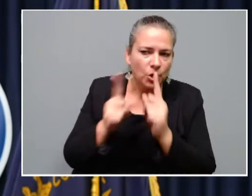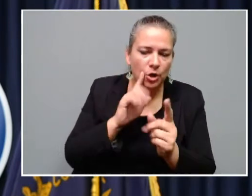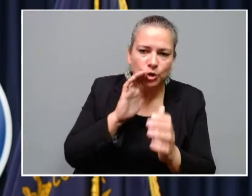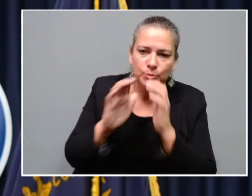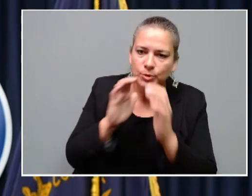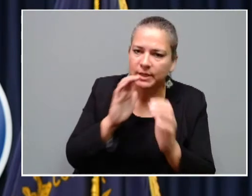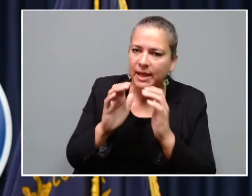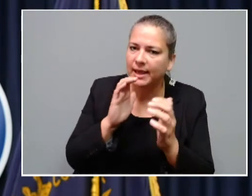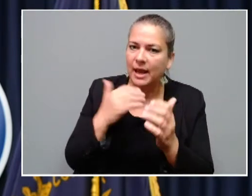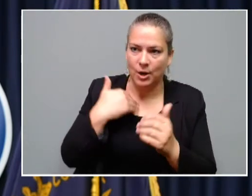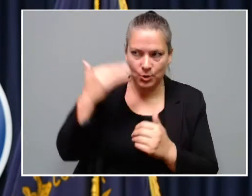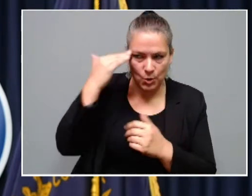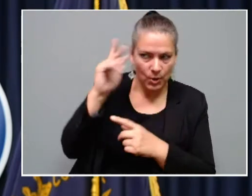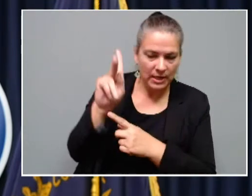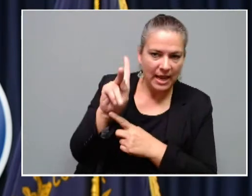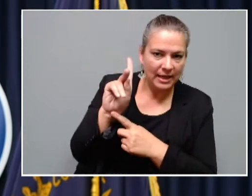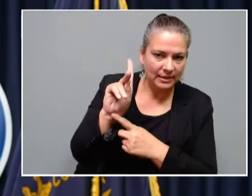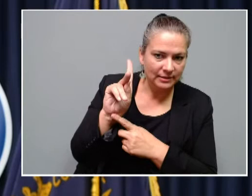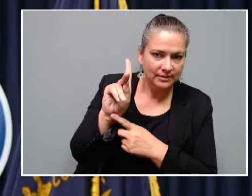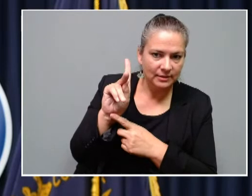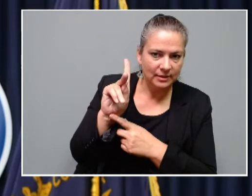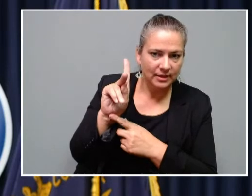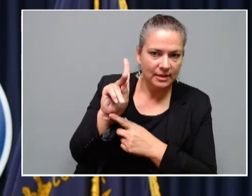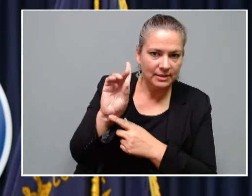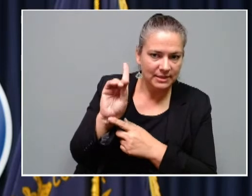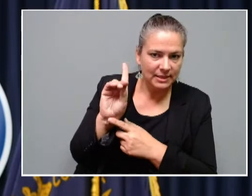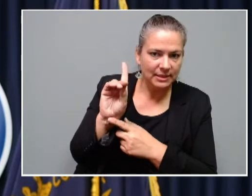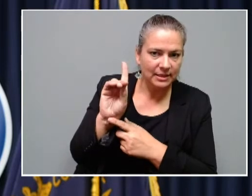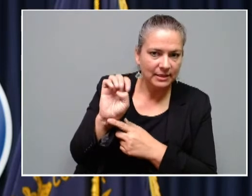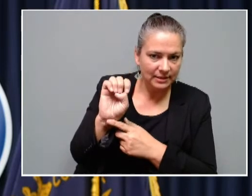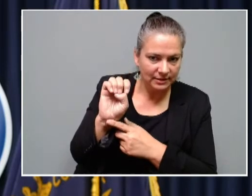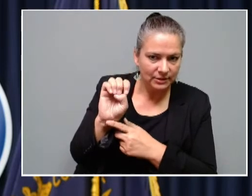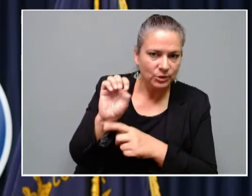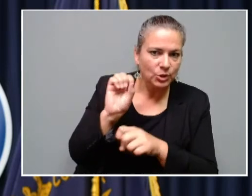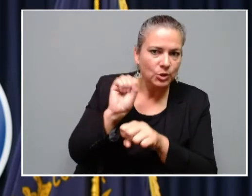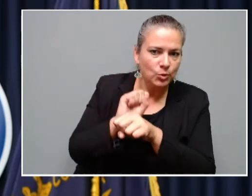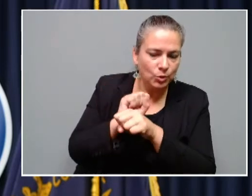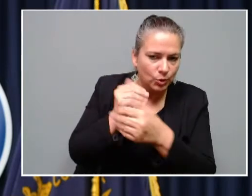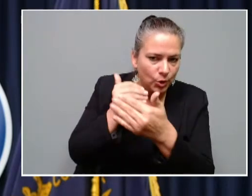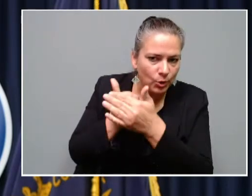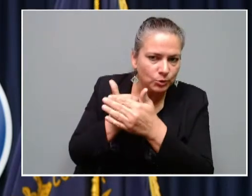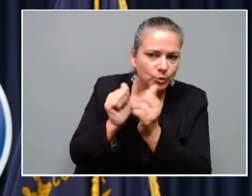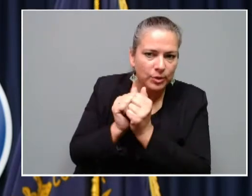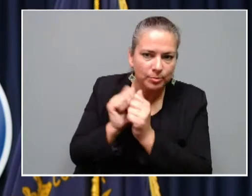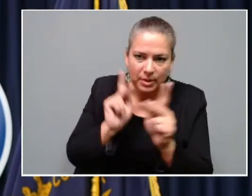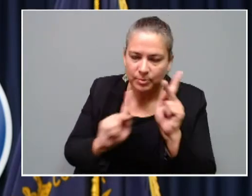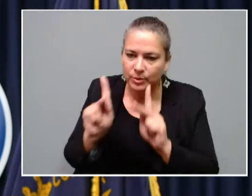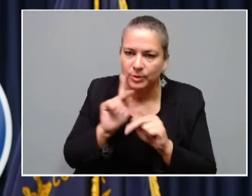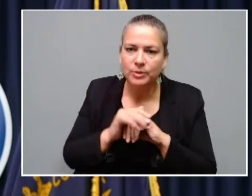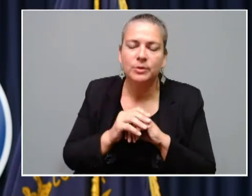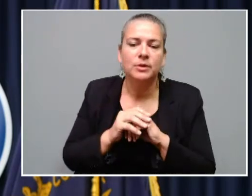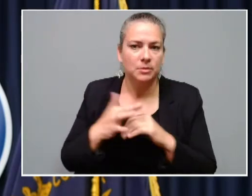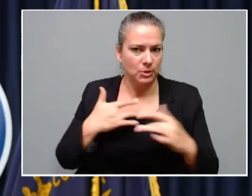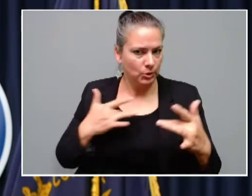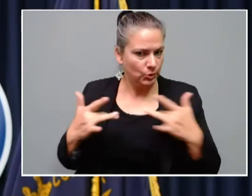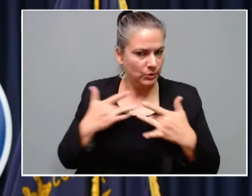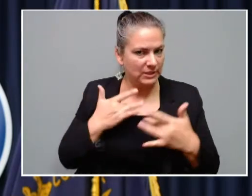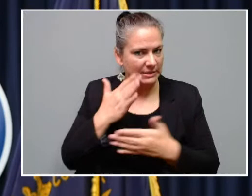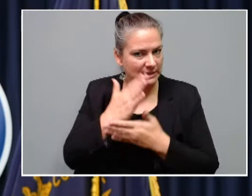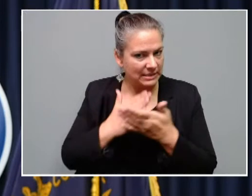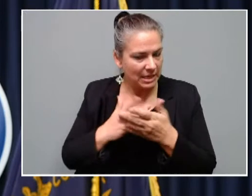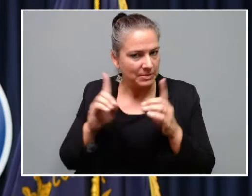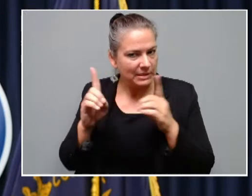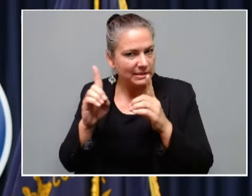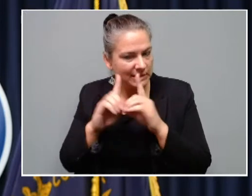know KDE works directly with folks. I'm very concerned that there are some districts that are considering or may